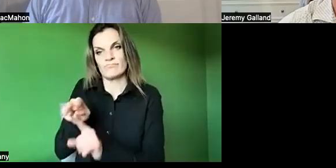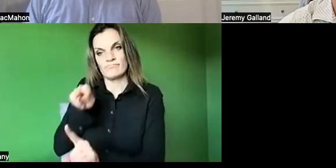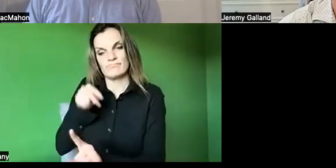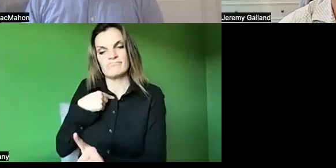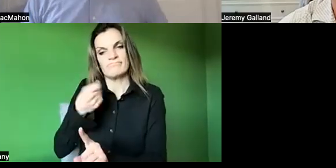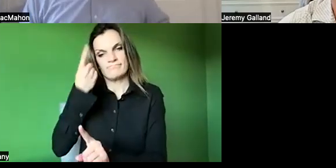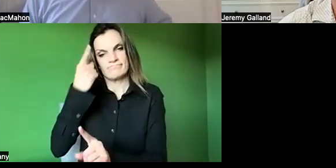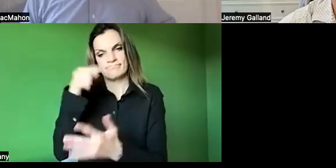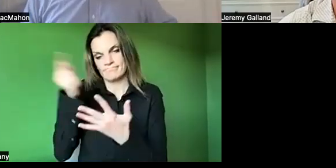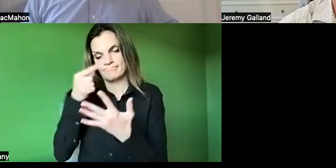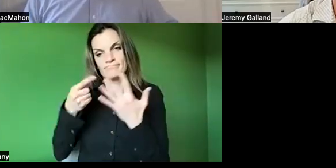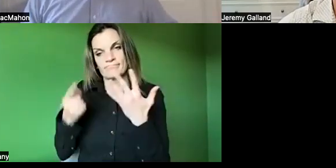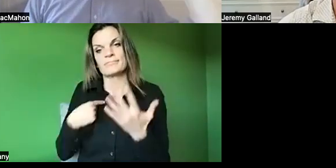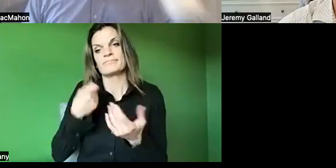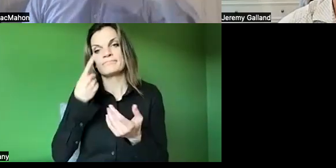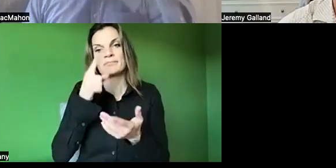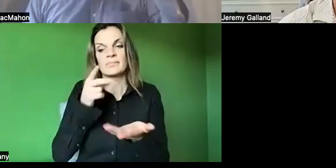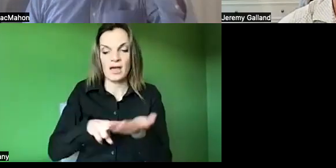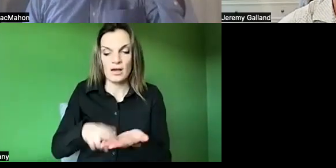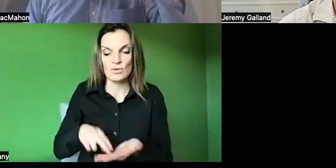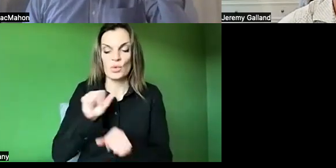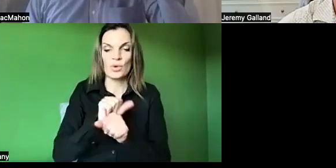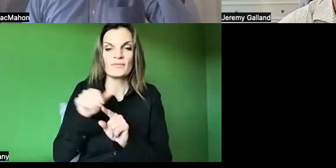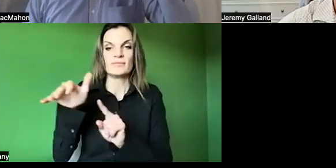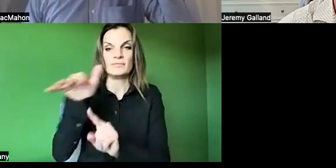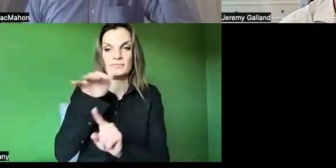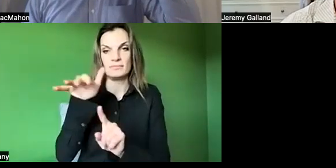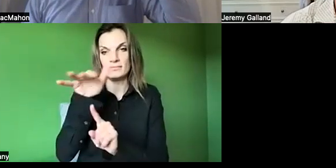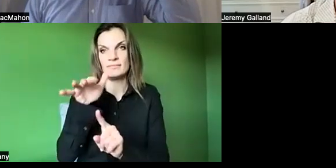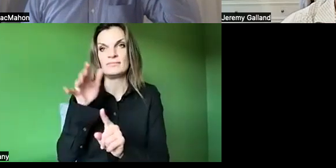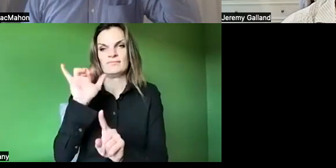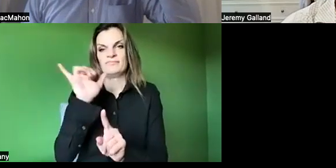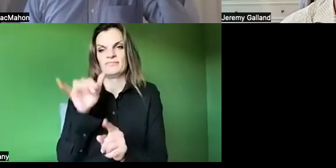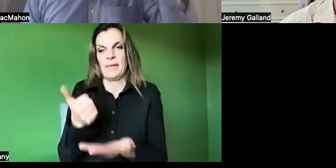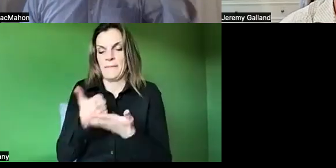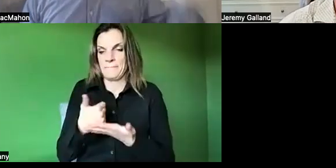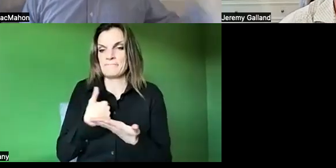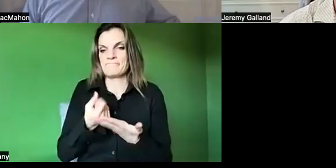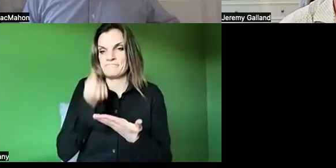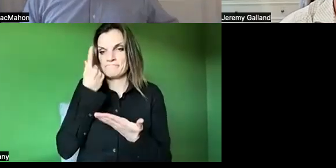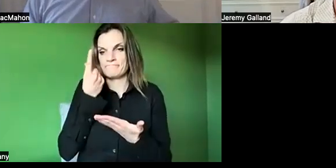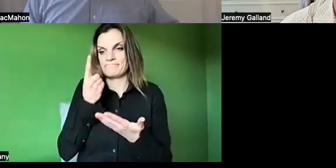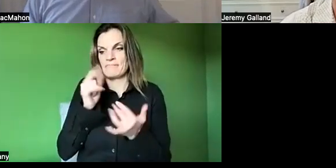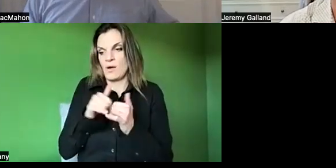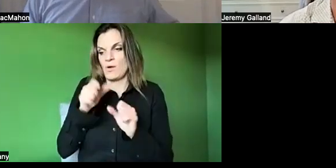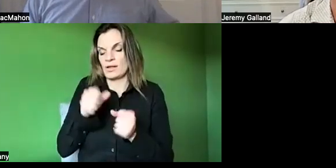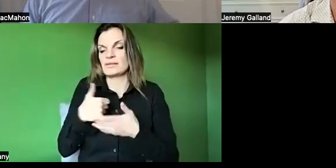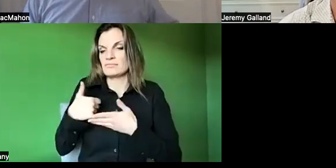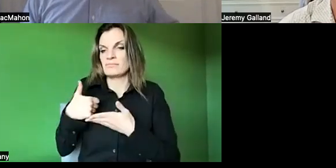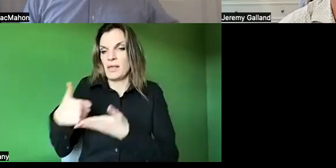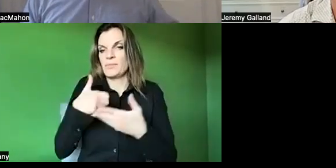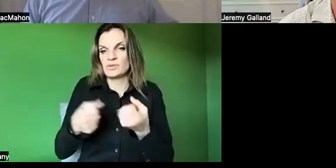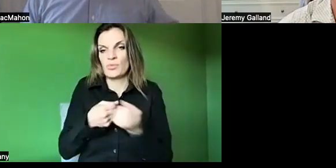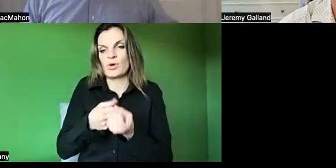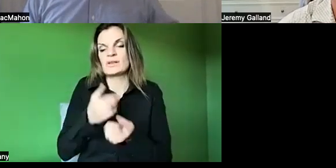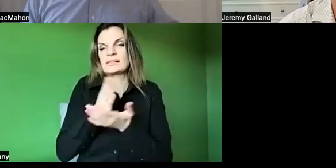understand not just contracts and work environment concerns, but allows me to provide support in a way where I'll pick up on